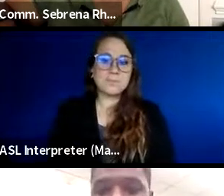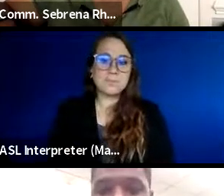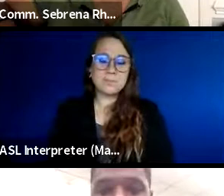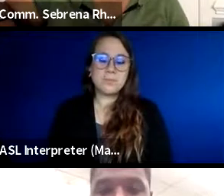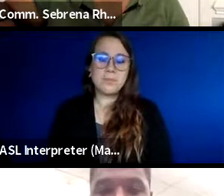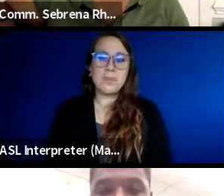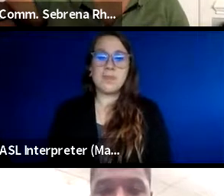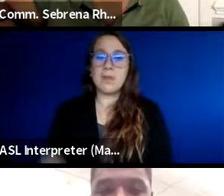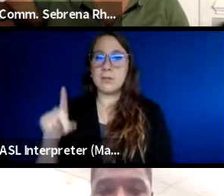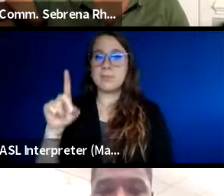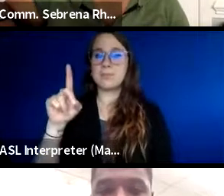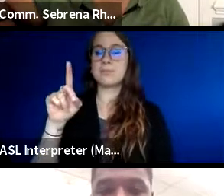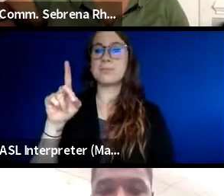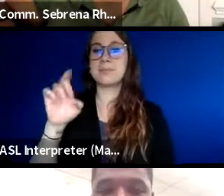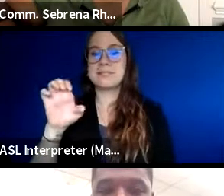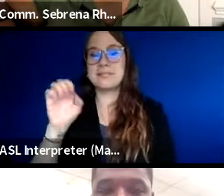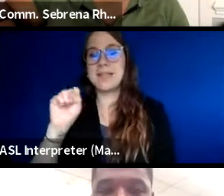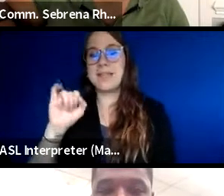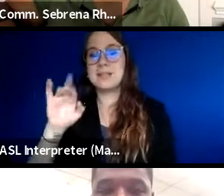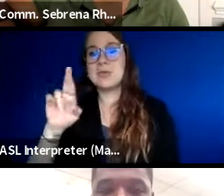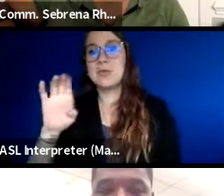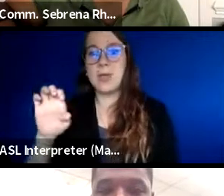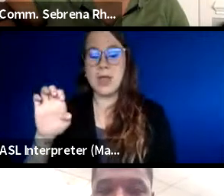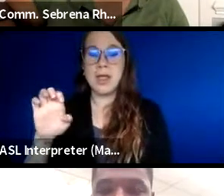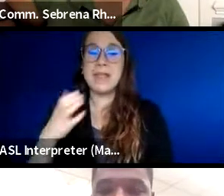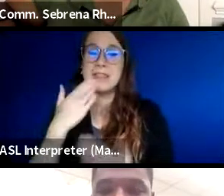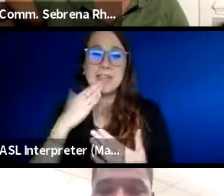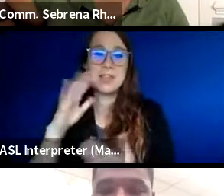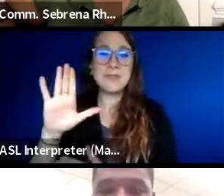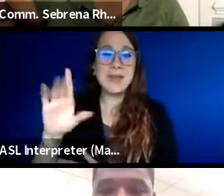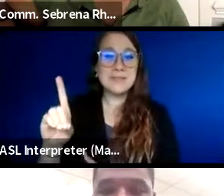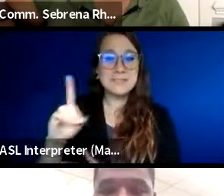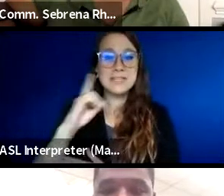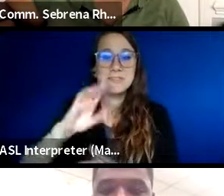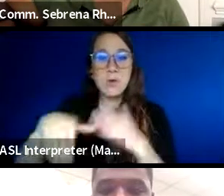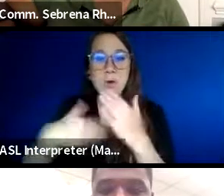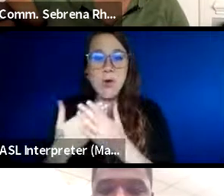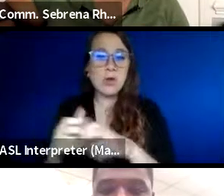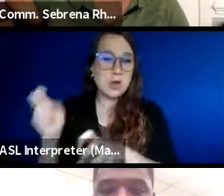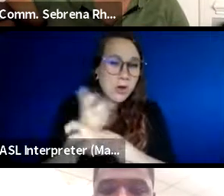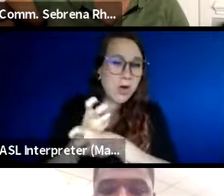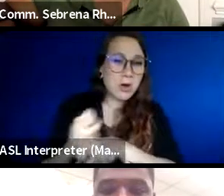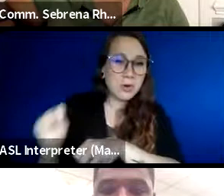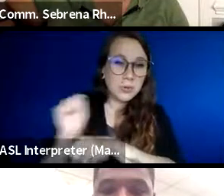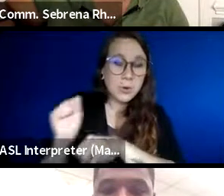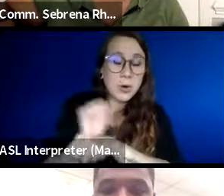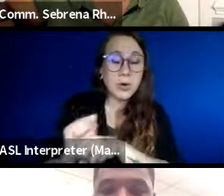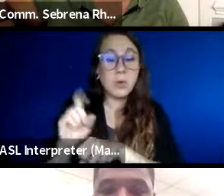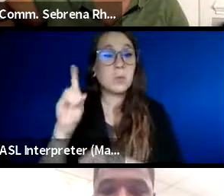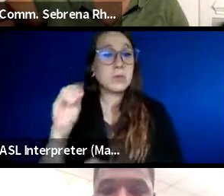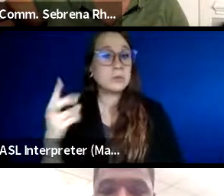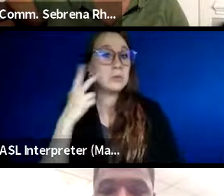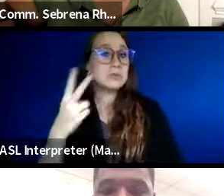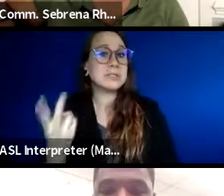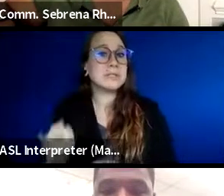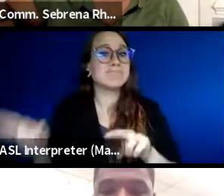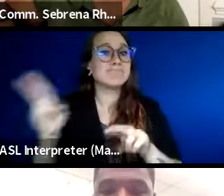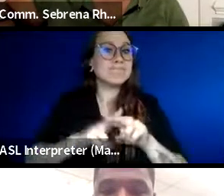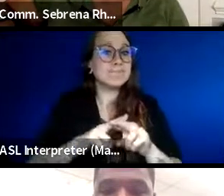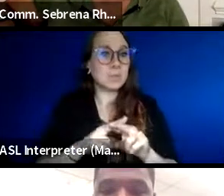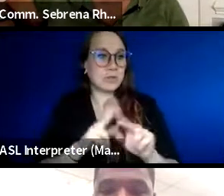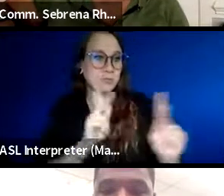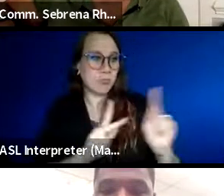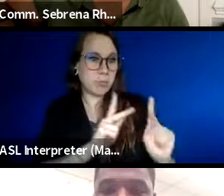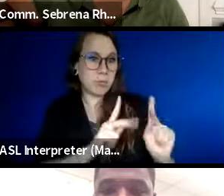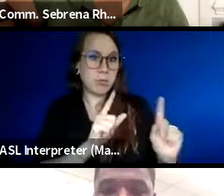From Desiree Williams, thank you 5D for all your hard work in the community. We have seen the increased presence and appreciate it. And